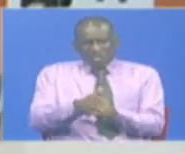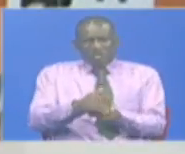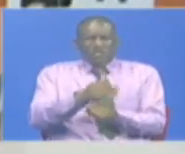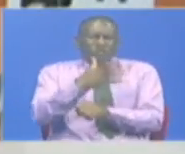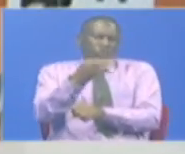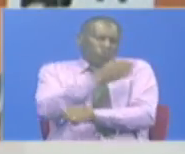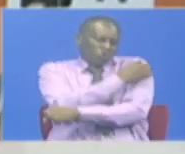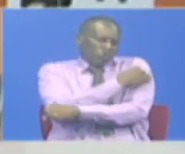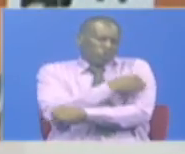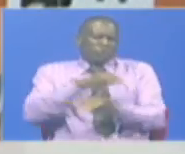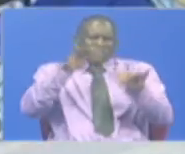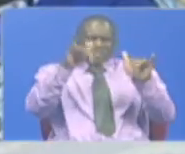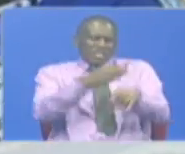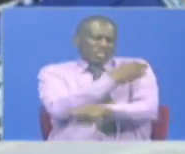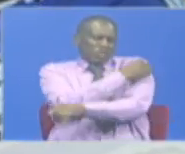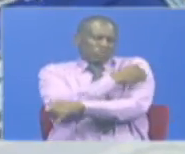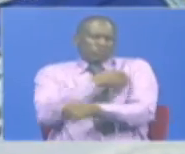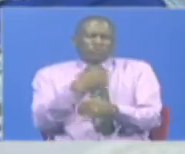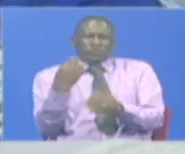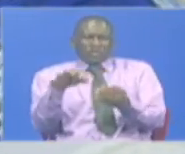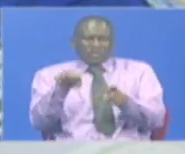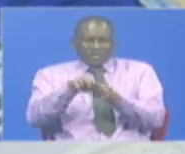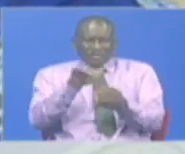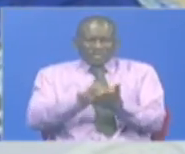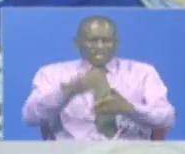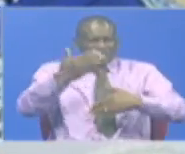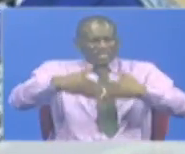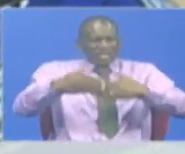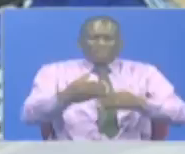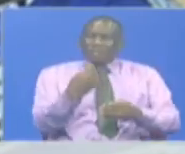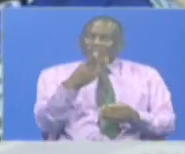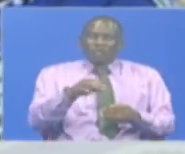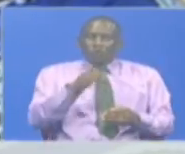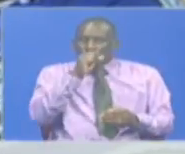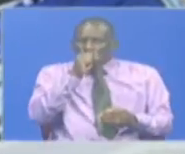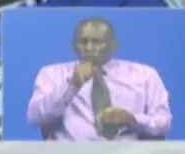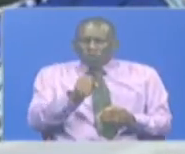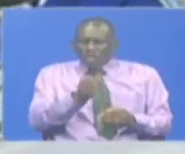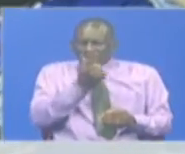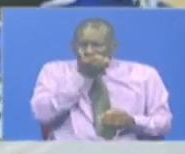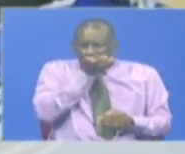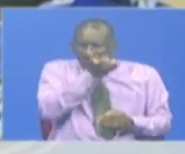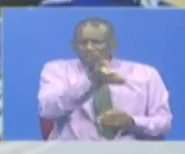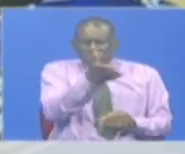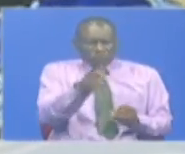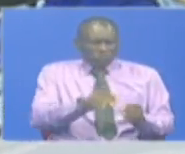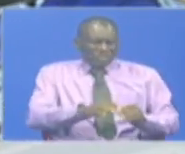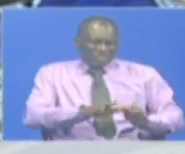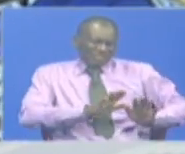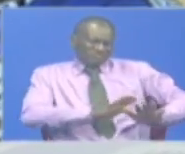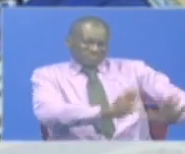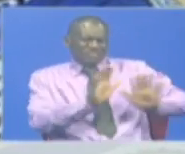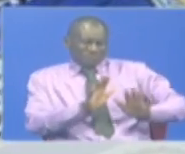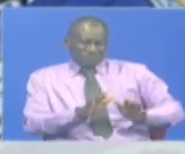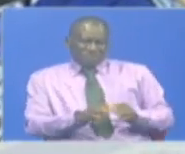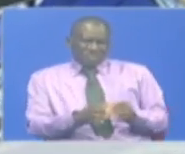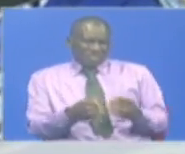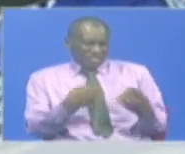umeka tu hospitali hivyo. Majirani wanakuona ukikohoa wanakutenga, wanakaa kando na wewe, wanasema sema